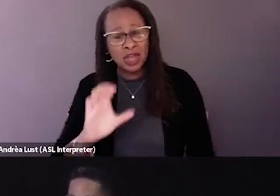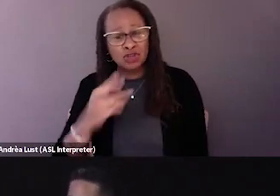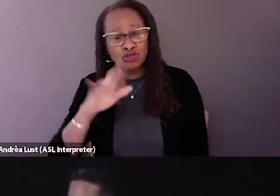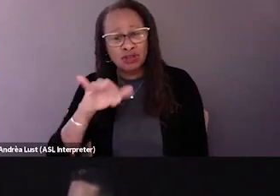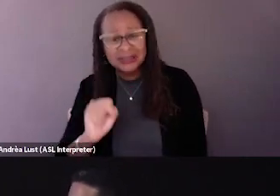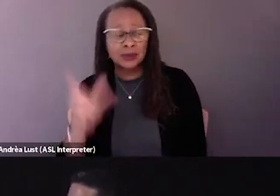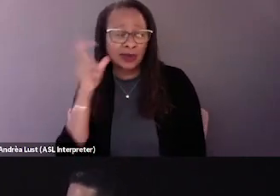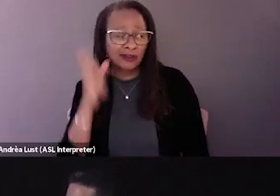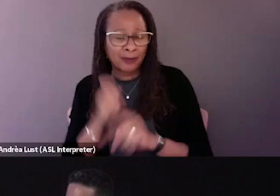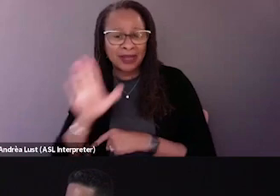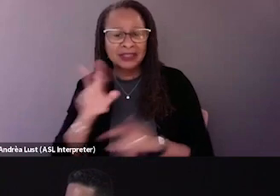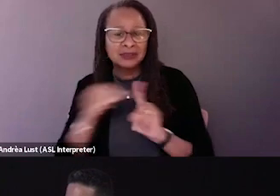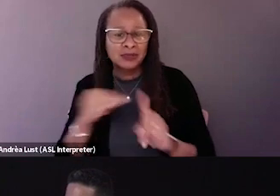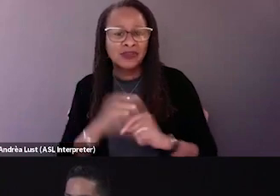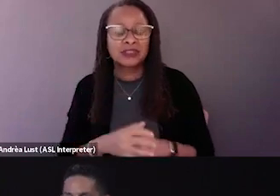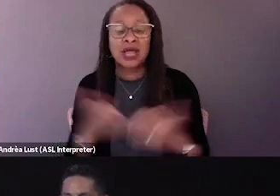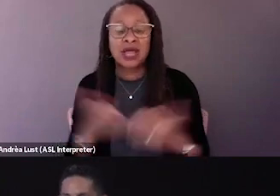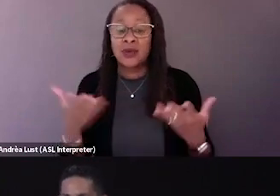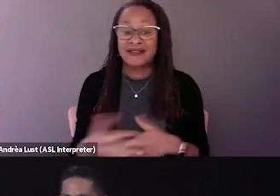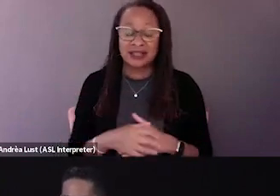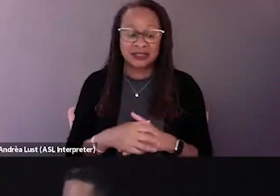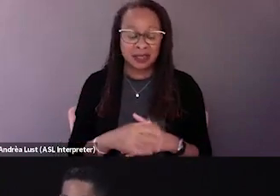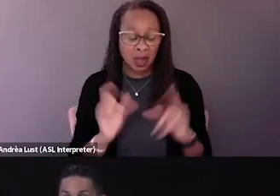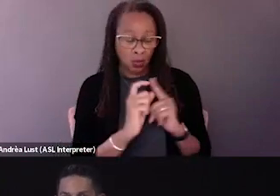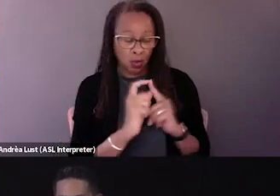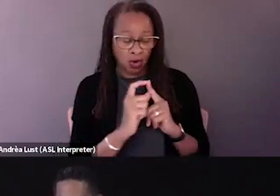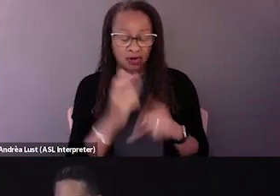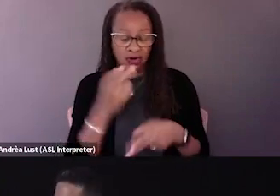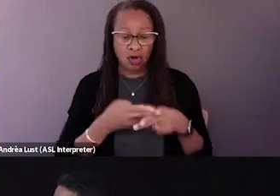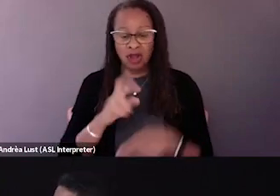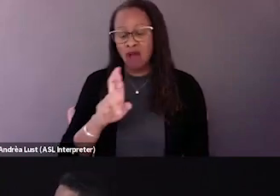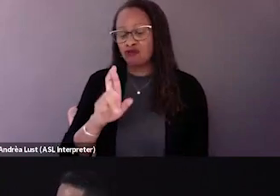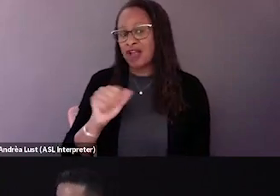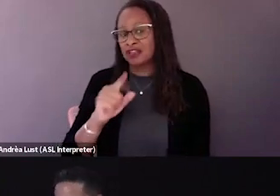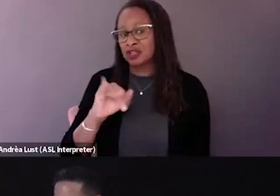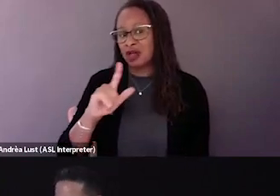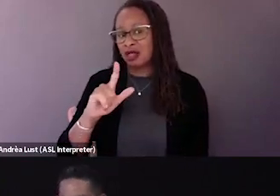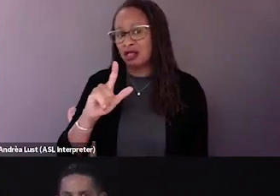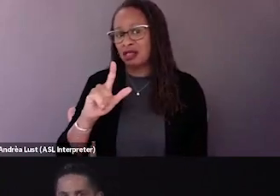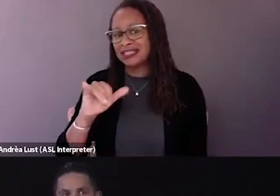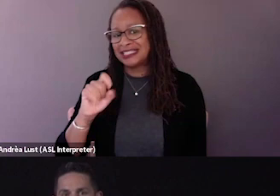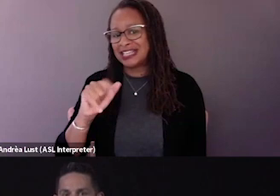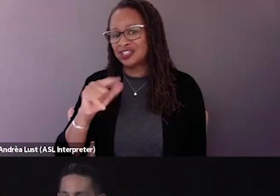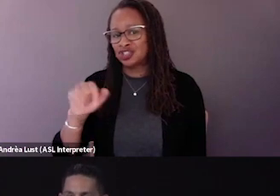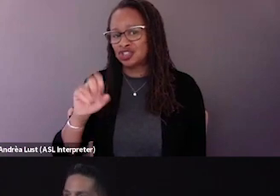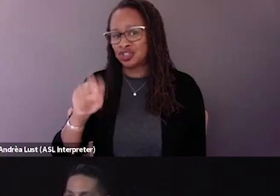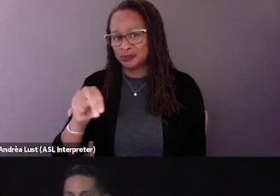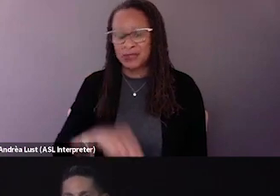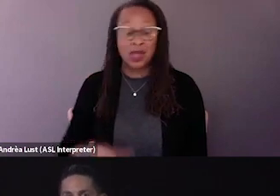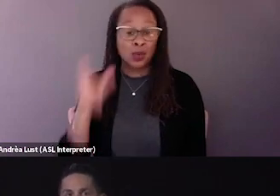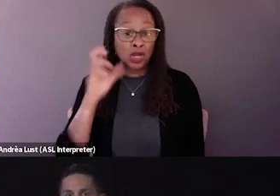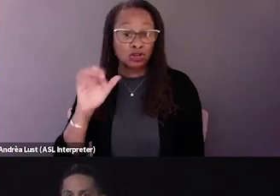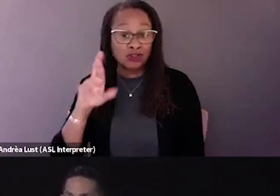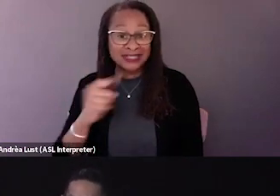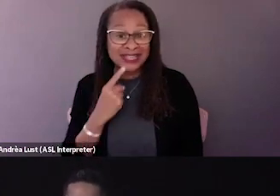hear from him, and there's this term in law enforcement called rationalization, right? Where, we hear Chris saying, look, I